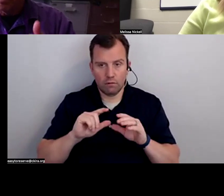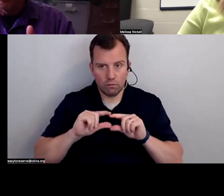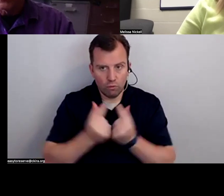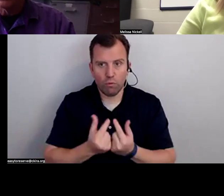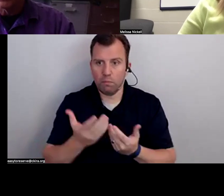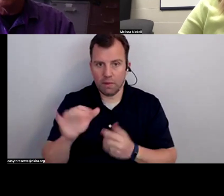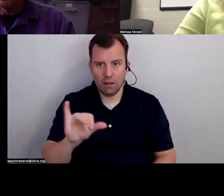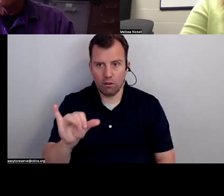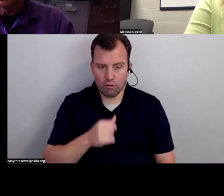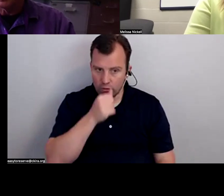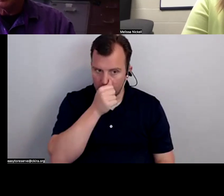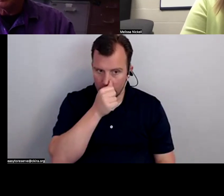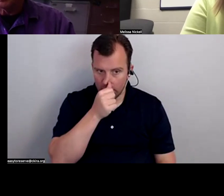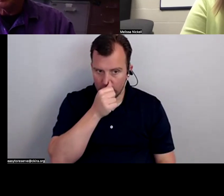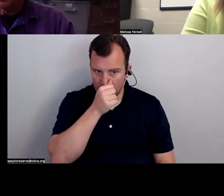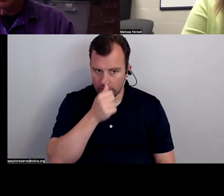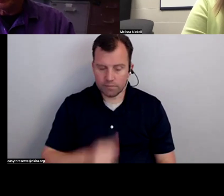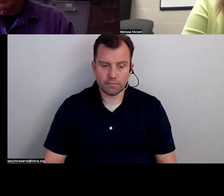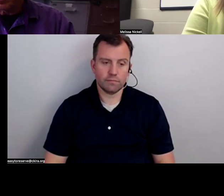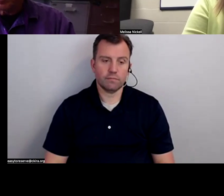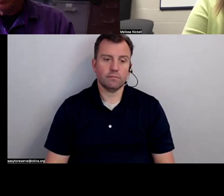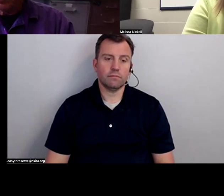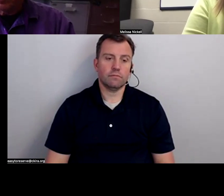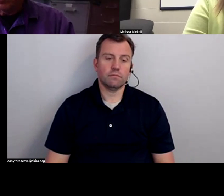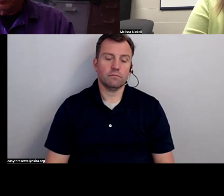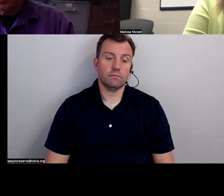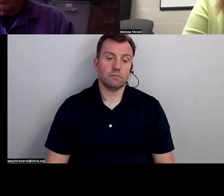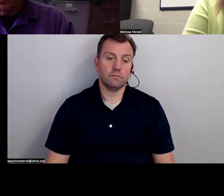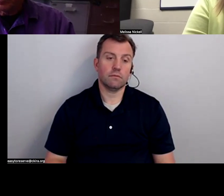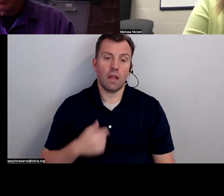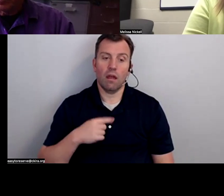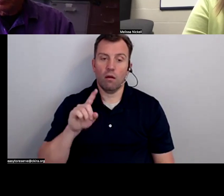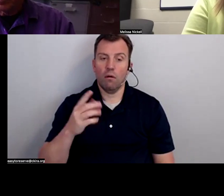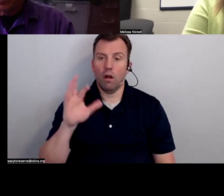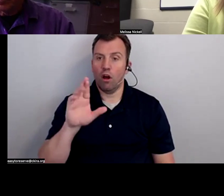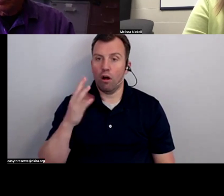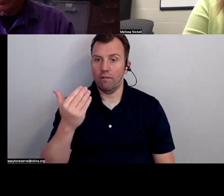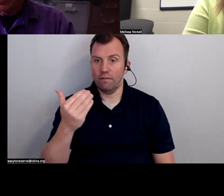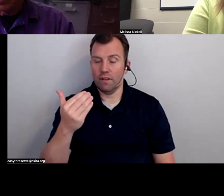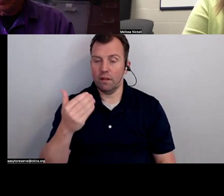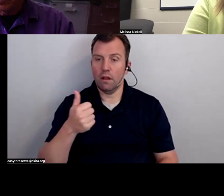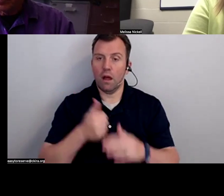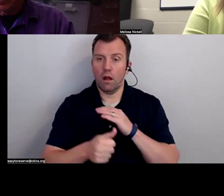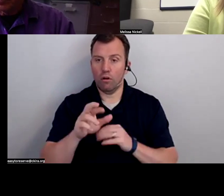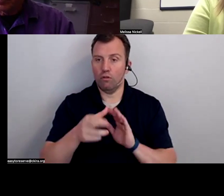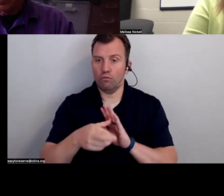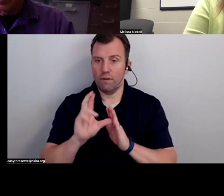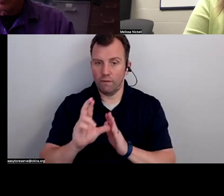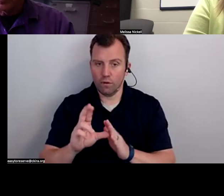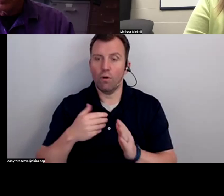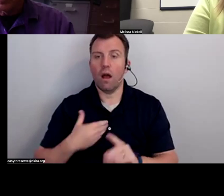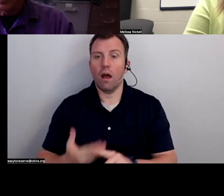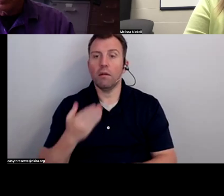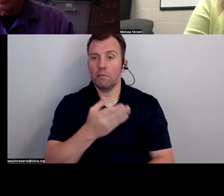All right. Next question says, I have one R15 under review, and I did submit an R16